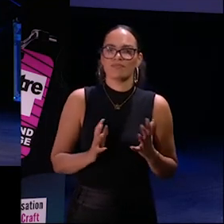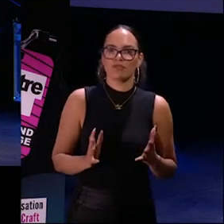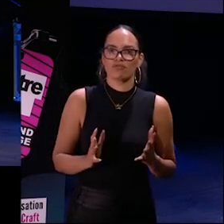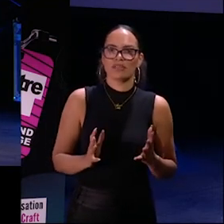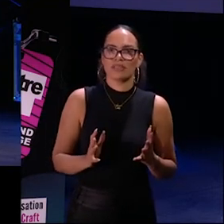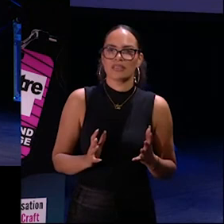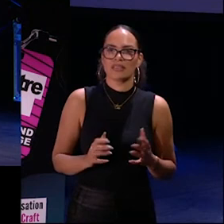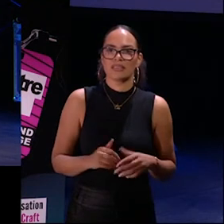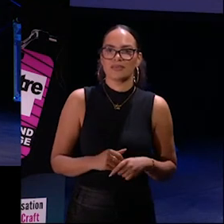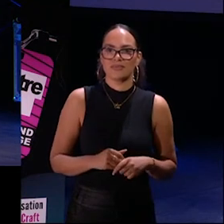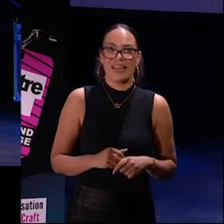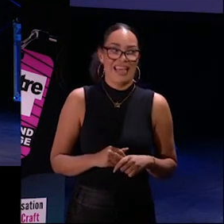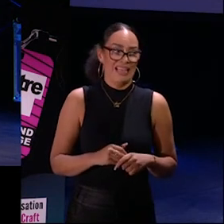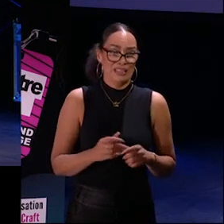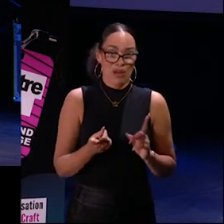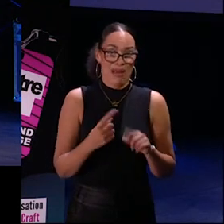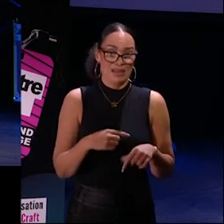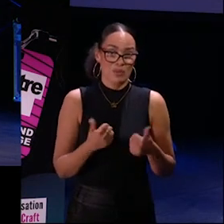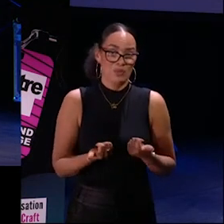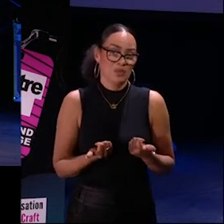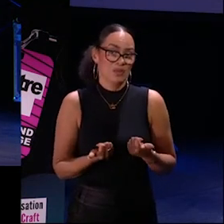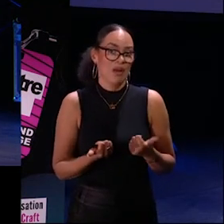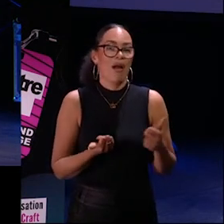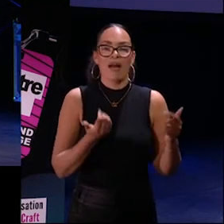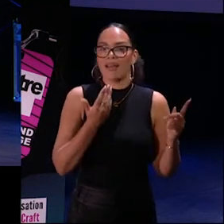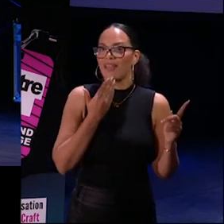I don't think that's a terribly helpful answer, probably, but...